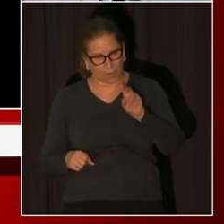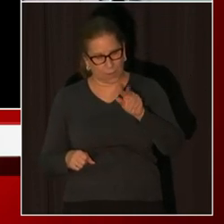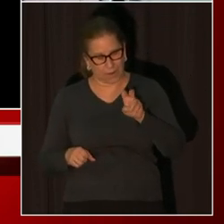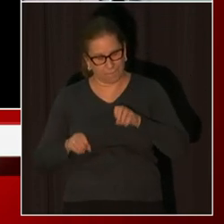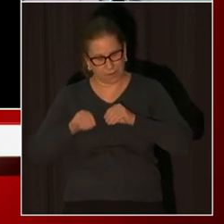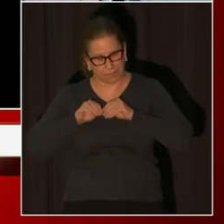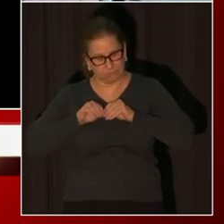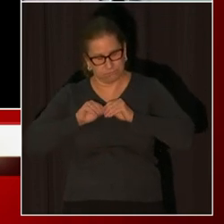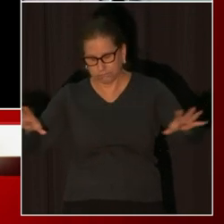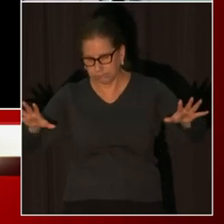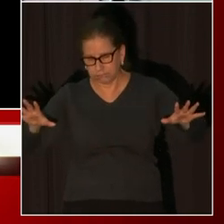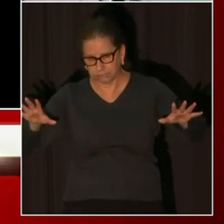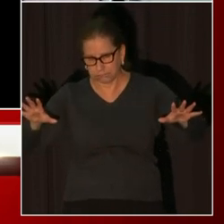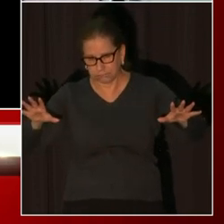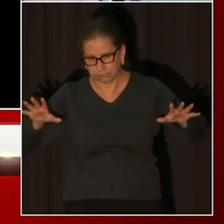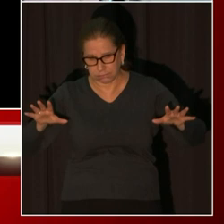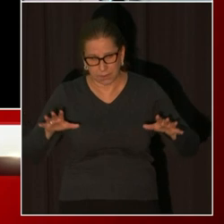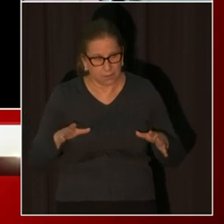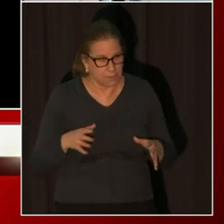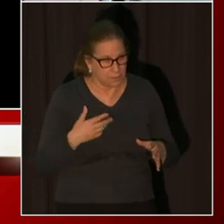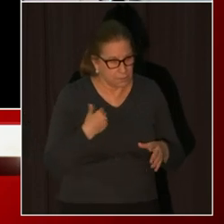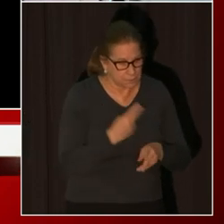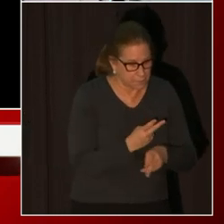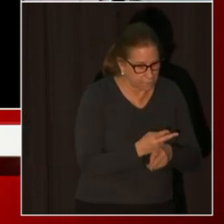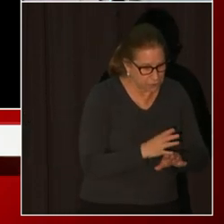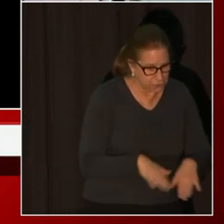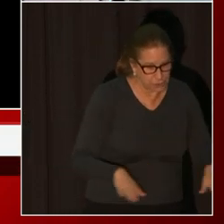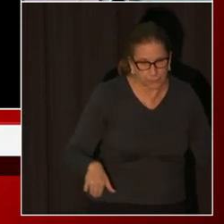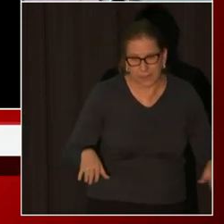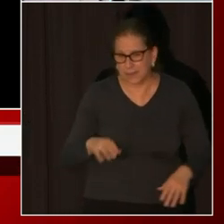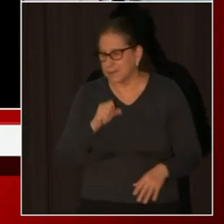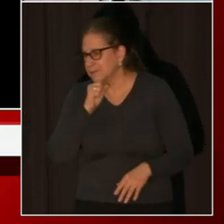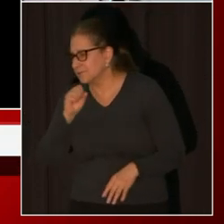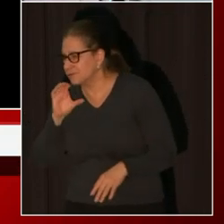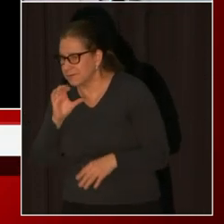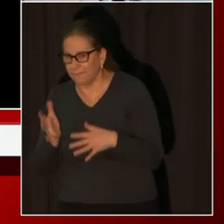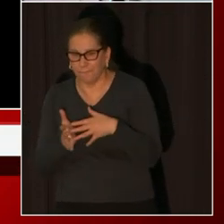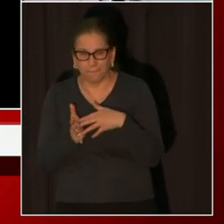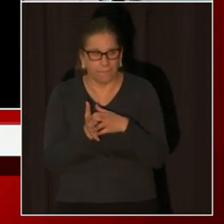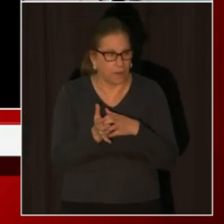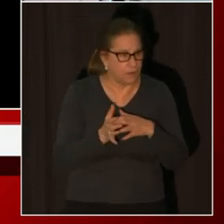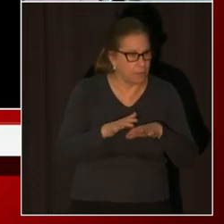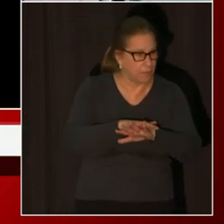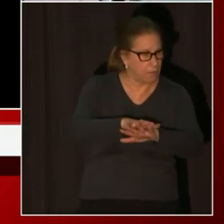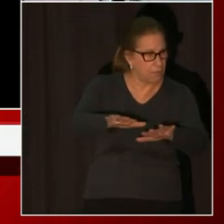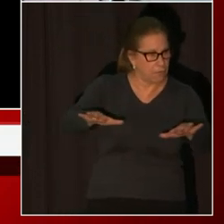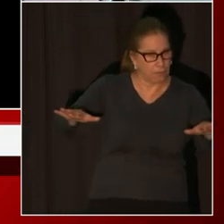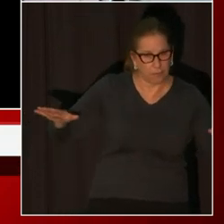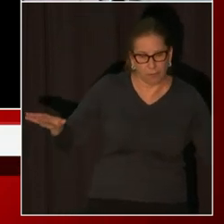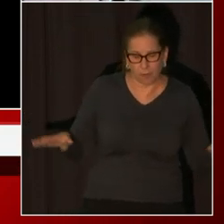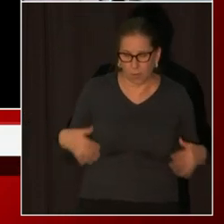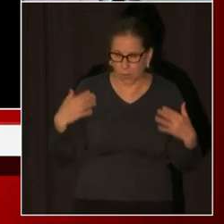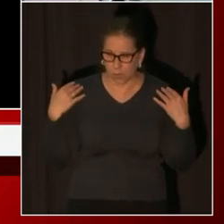and seniors and vulnerable adults who will need access to fresh, healthy food. We need residents. We